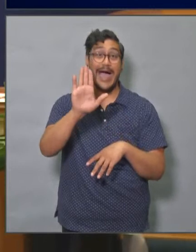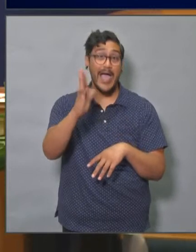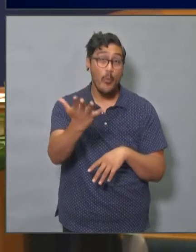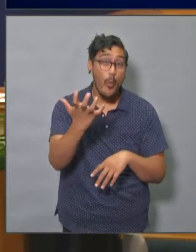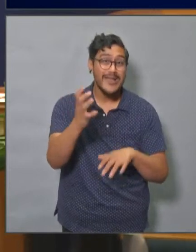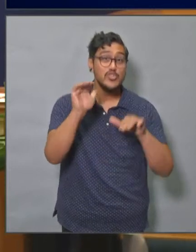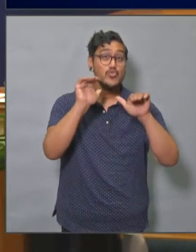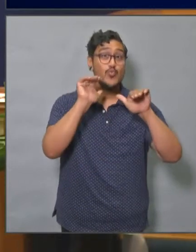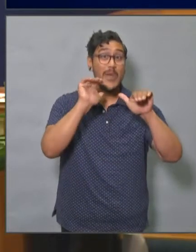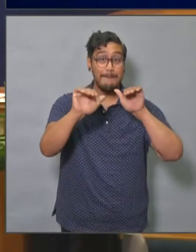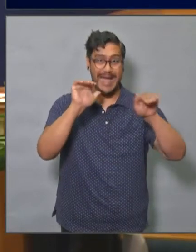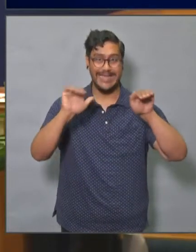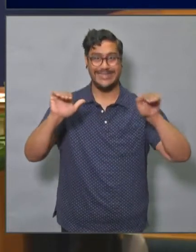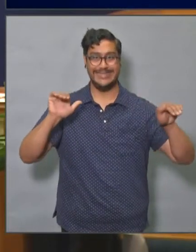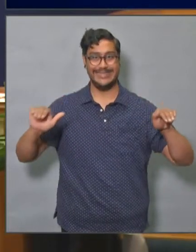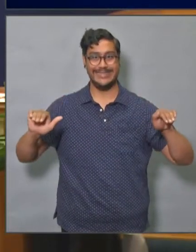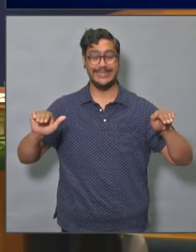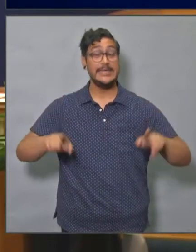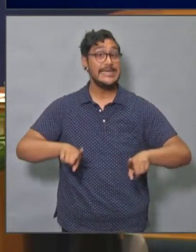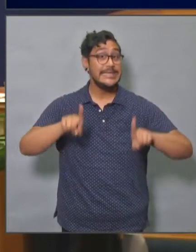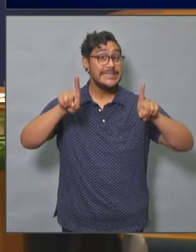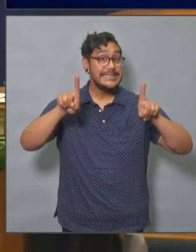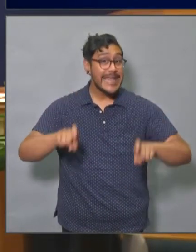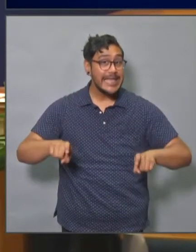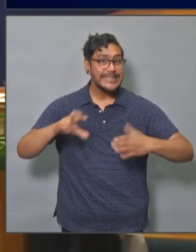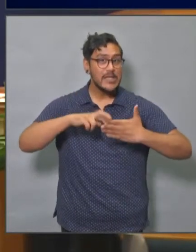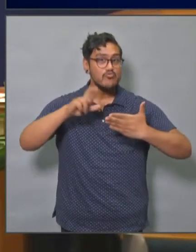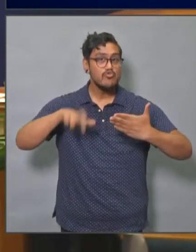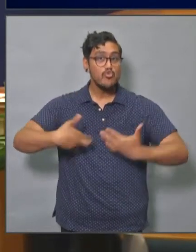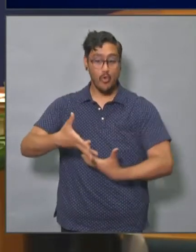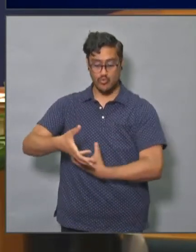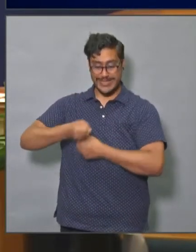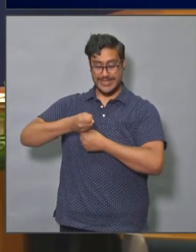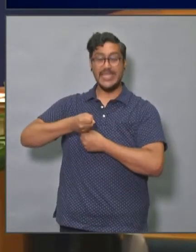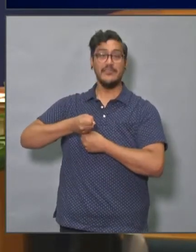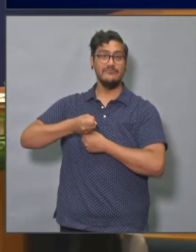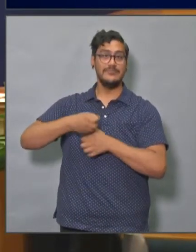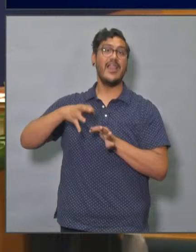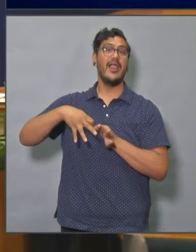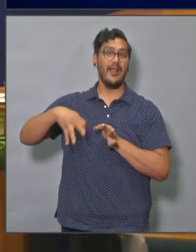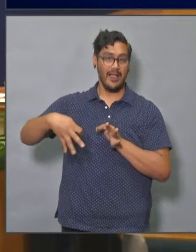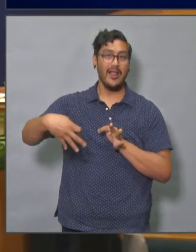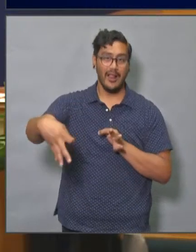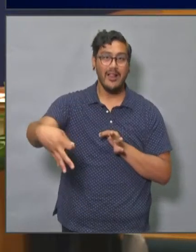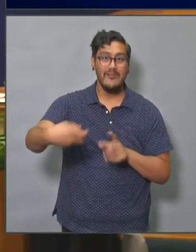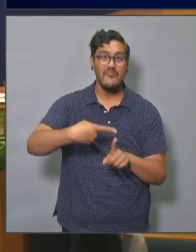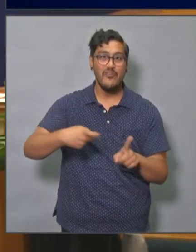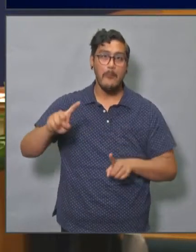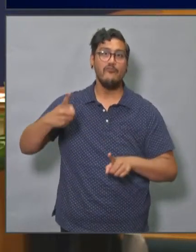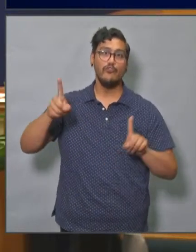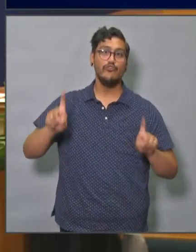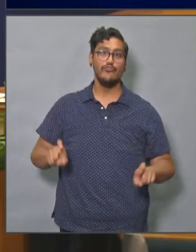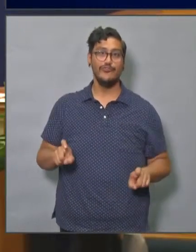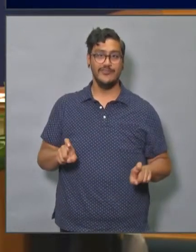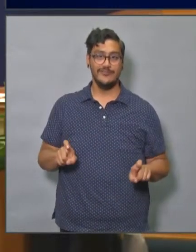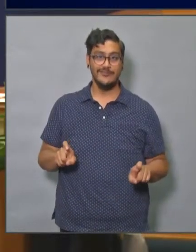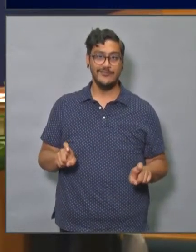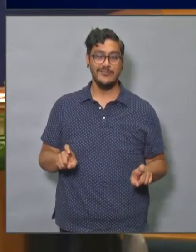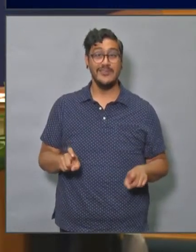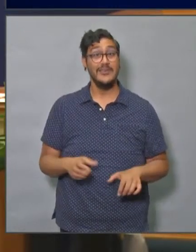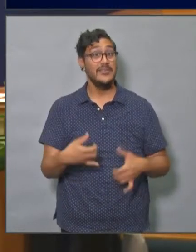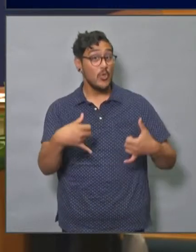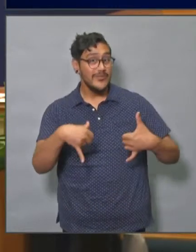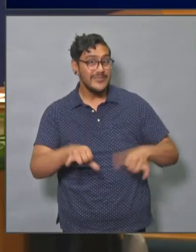all that the testing results lag from when people are getting tested. And unfortunately, there still can be